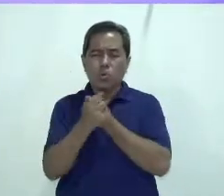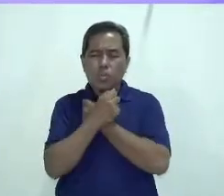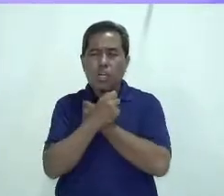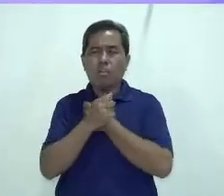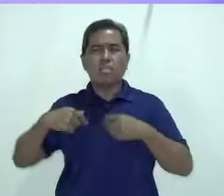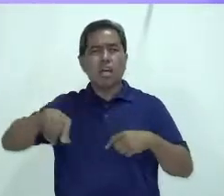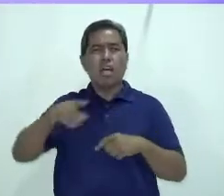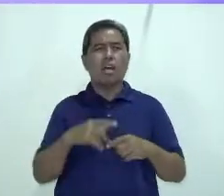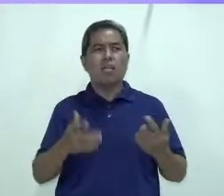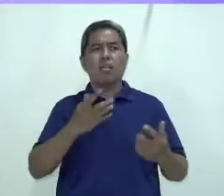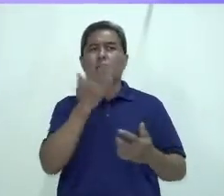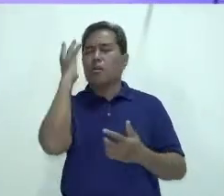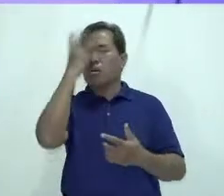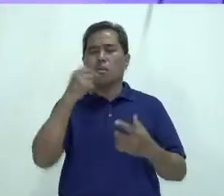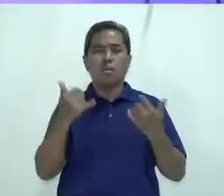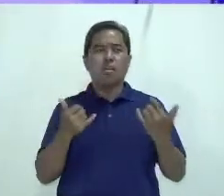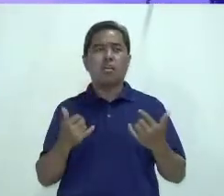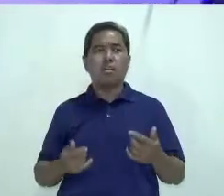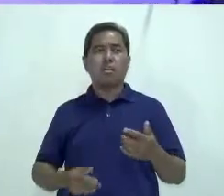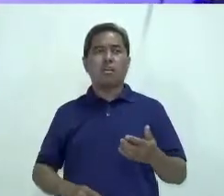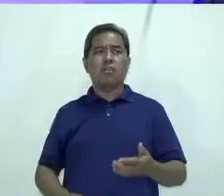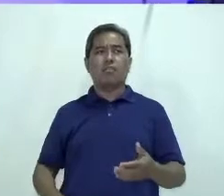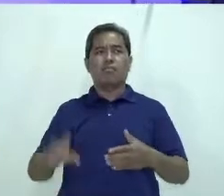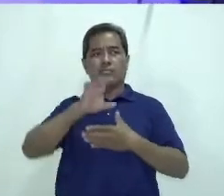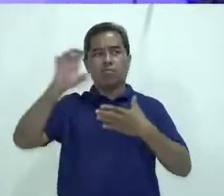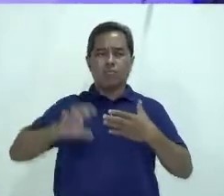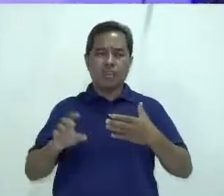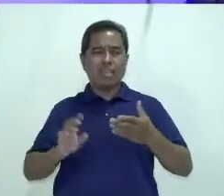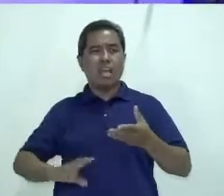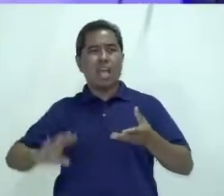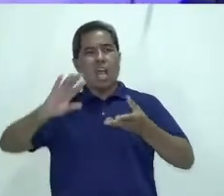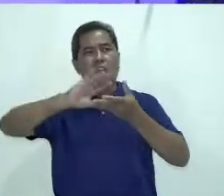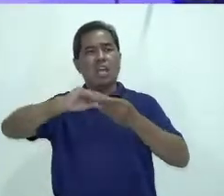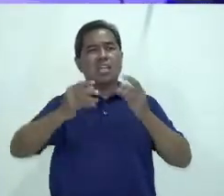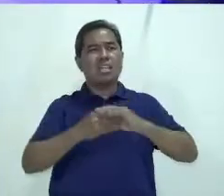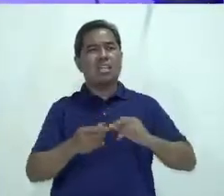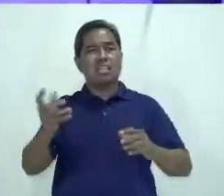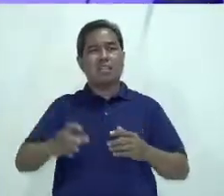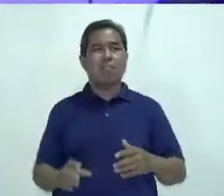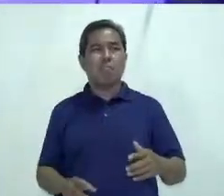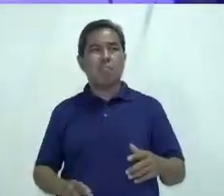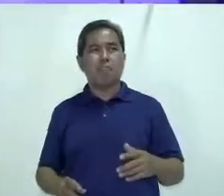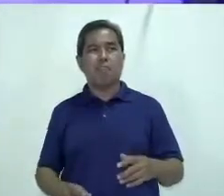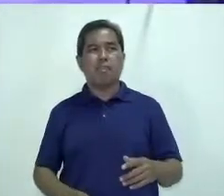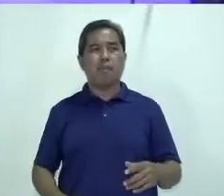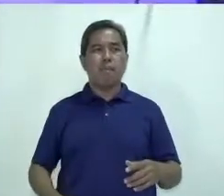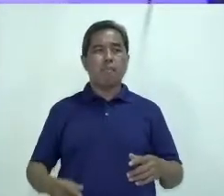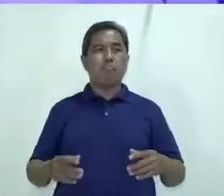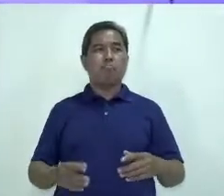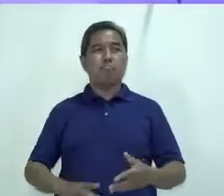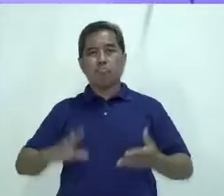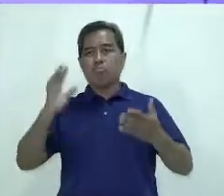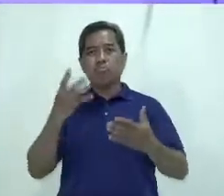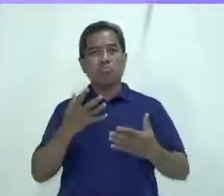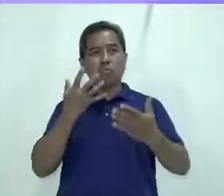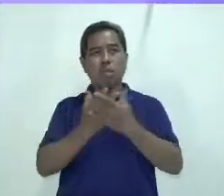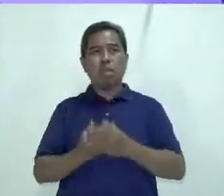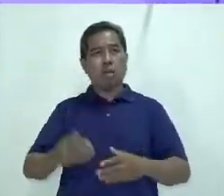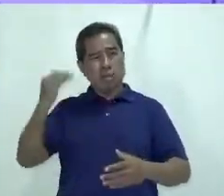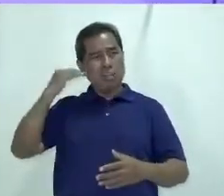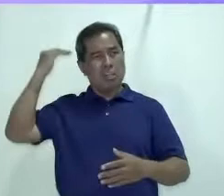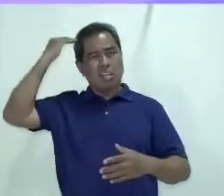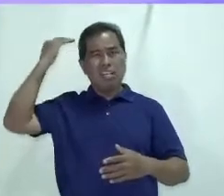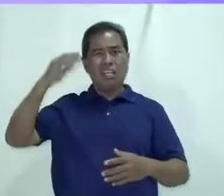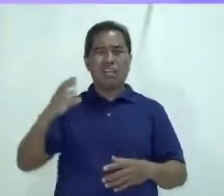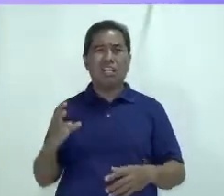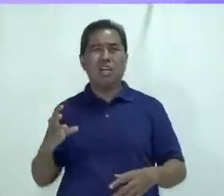The beauty about the ending of the story, the jailer who was guarding Paul and Silas, he's about to commit suicide because he said, man, the